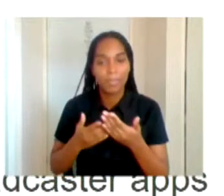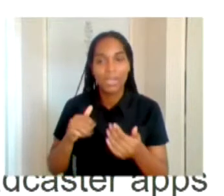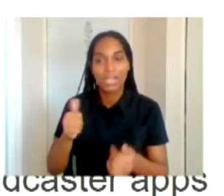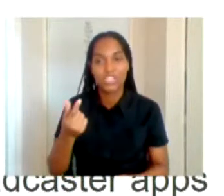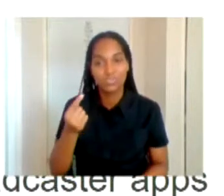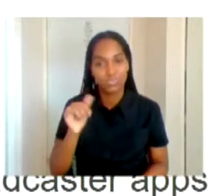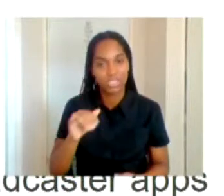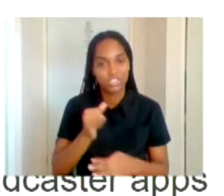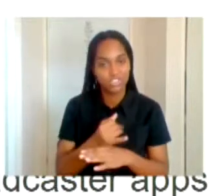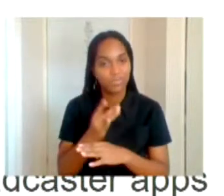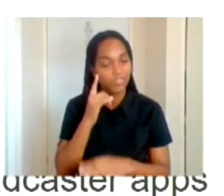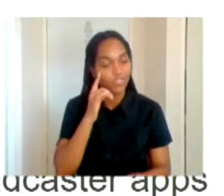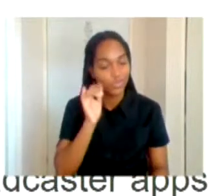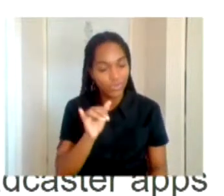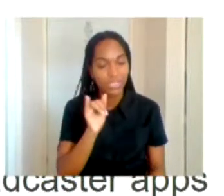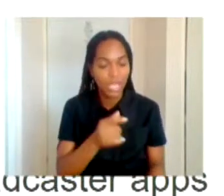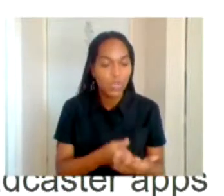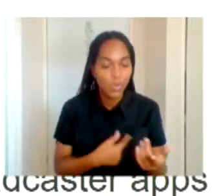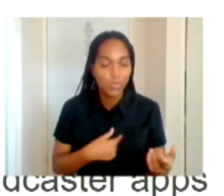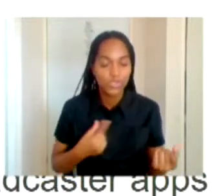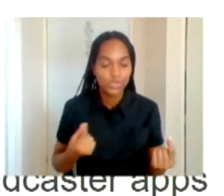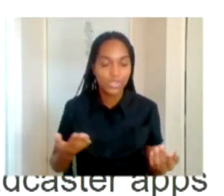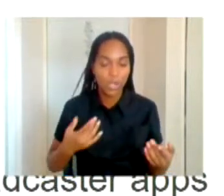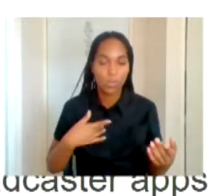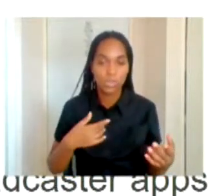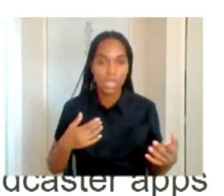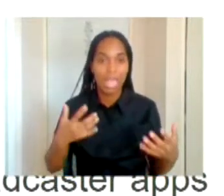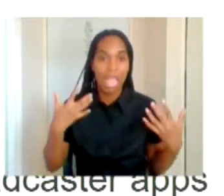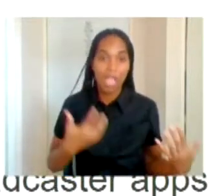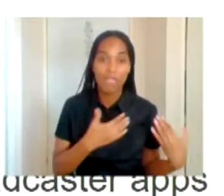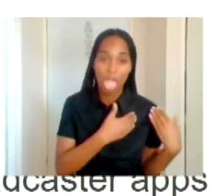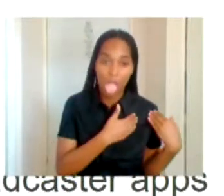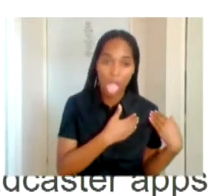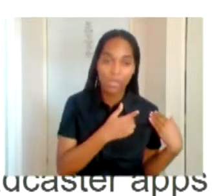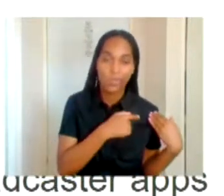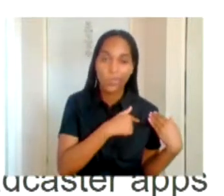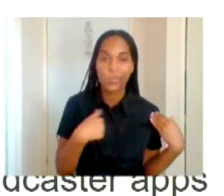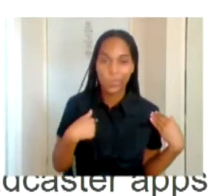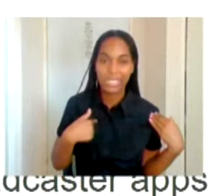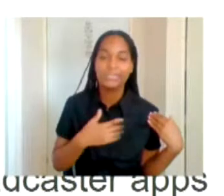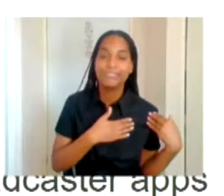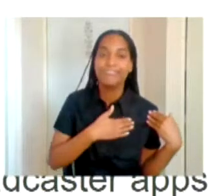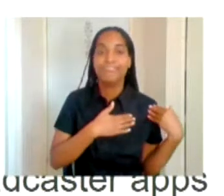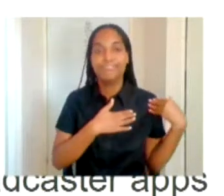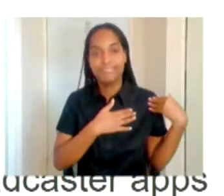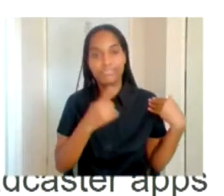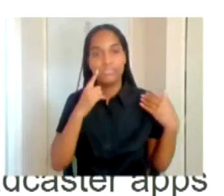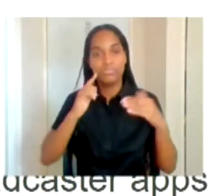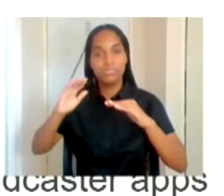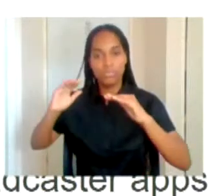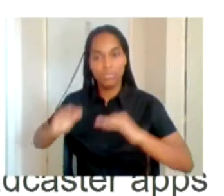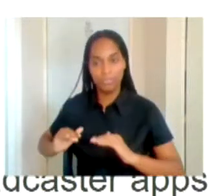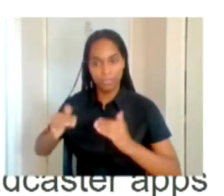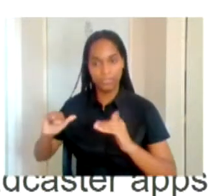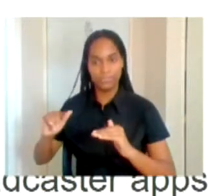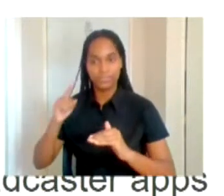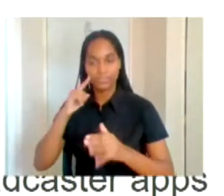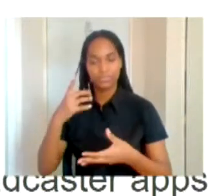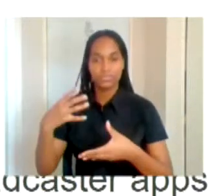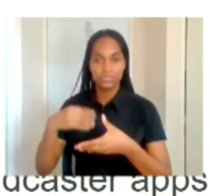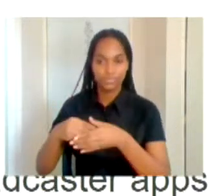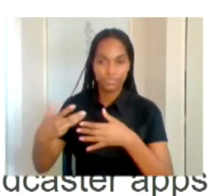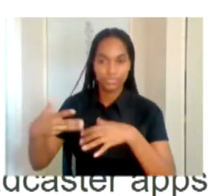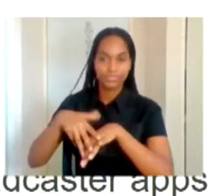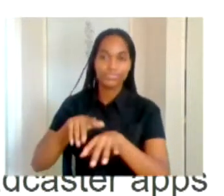that's what we're kind of doing here is we're taking the heavy lifting out from the low level and also the integration across different